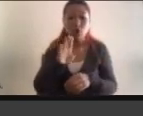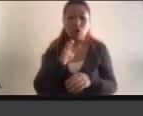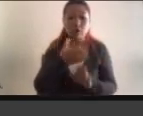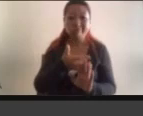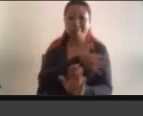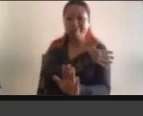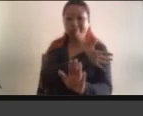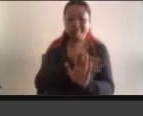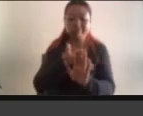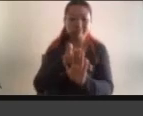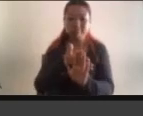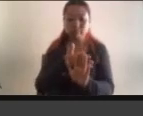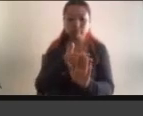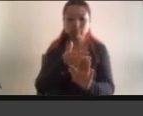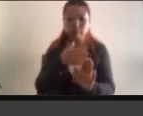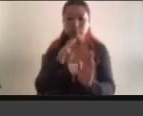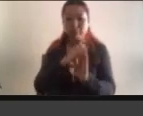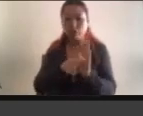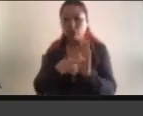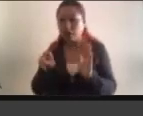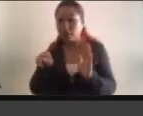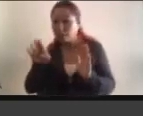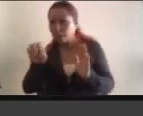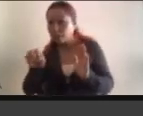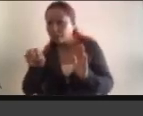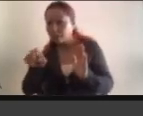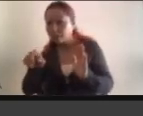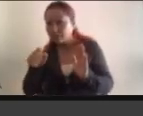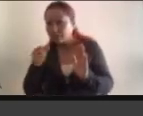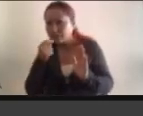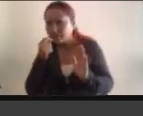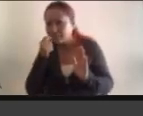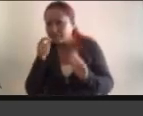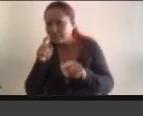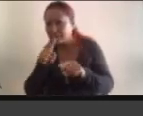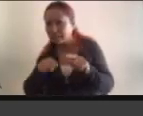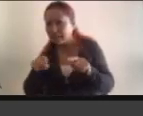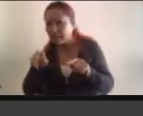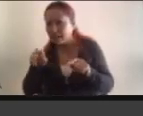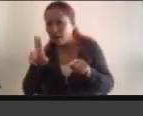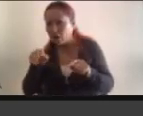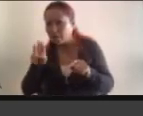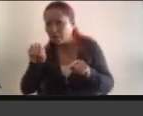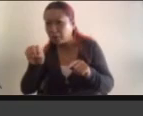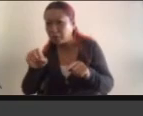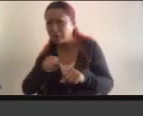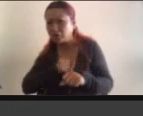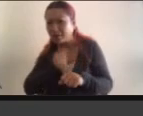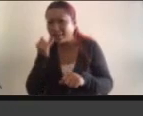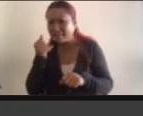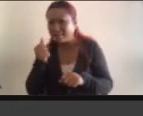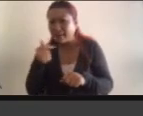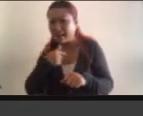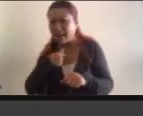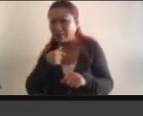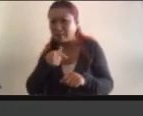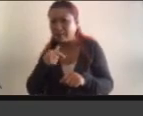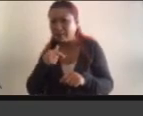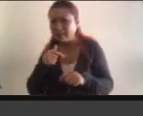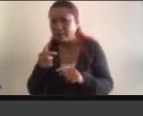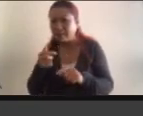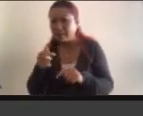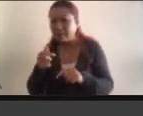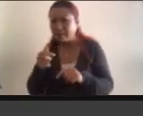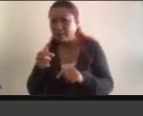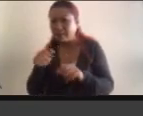great, Julie is saying she's muted and can't unmute. So apologize, Julie, if I'm stealing your position here, but hopefully we can get you around